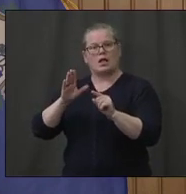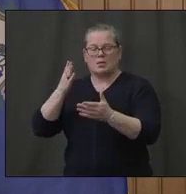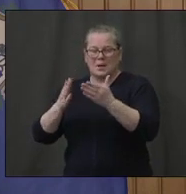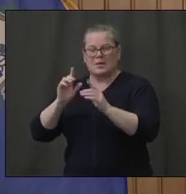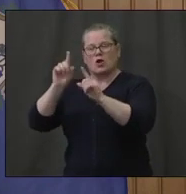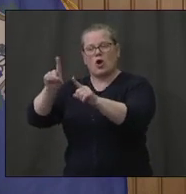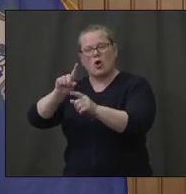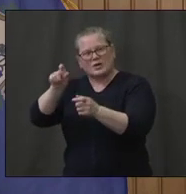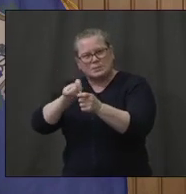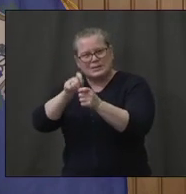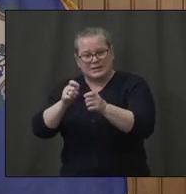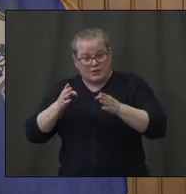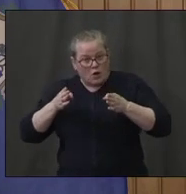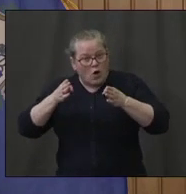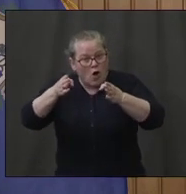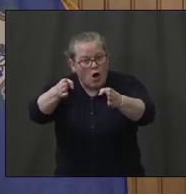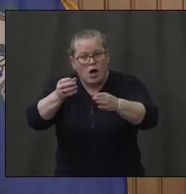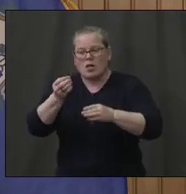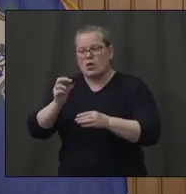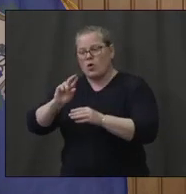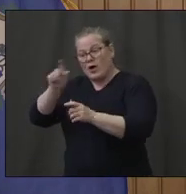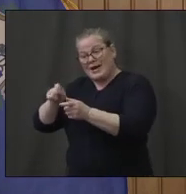wing just to make sure there's less